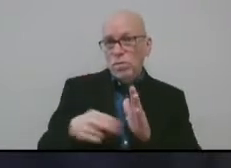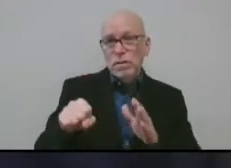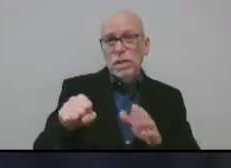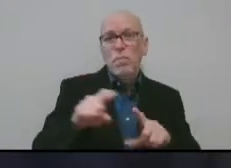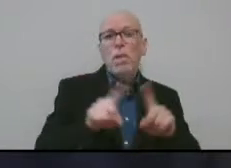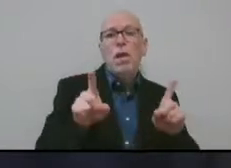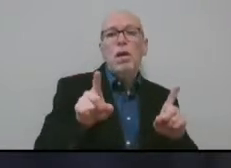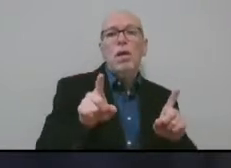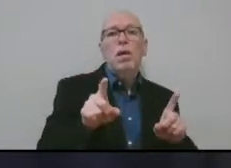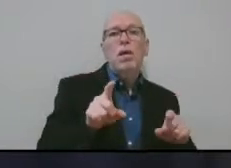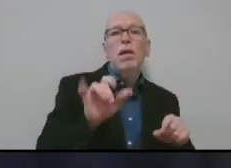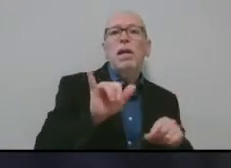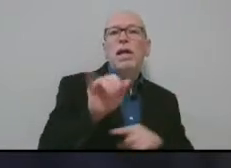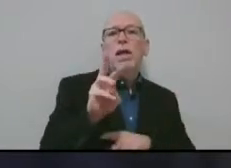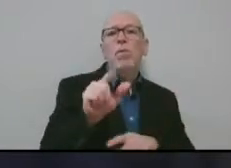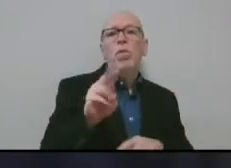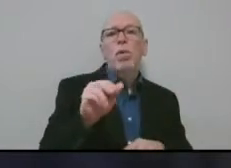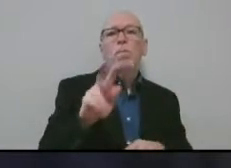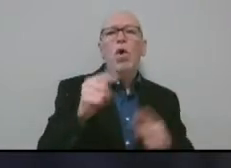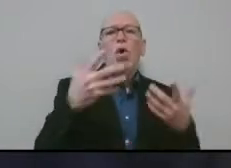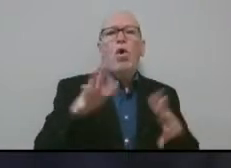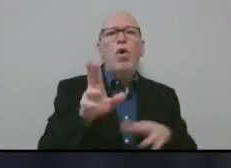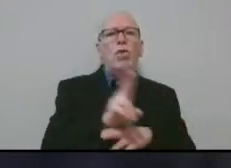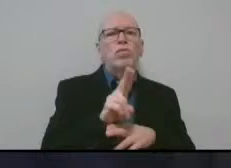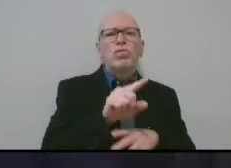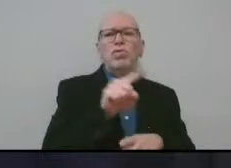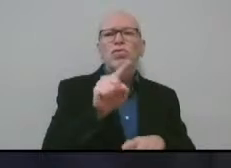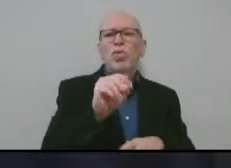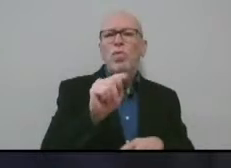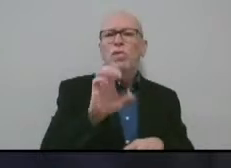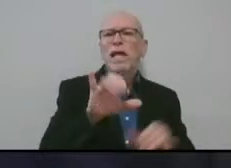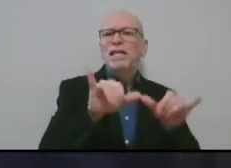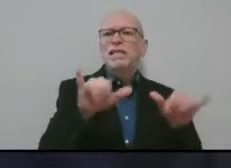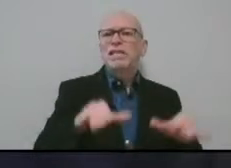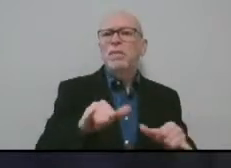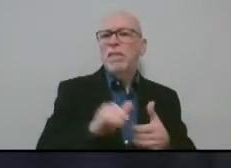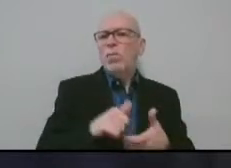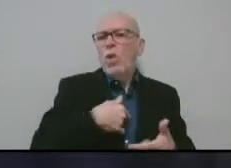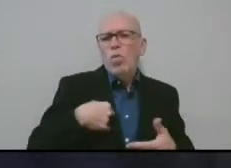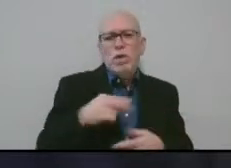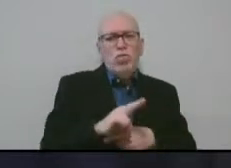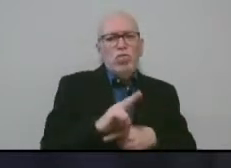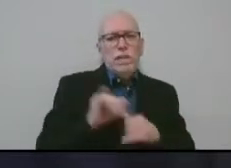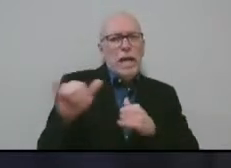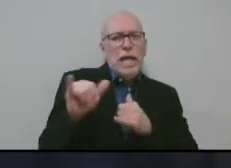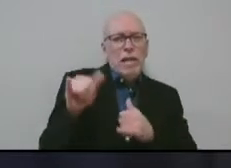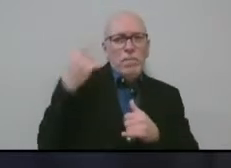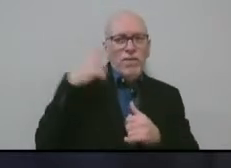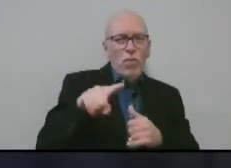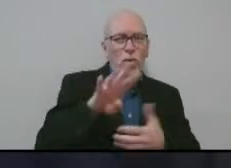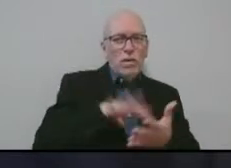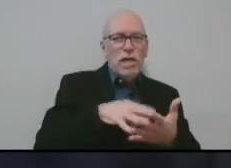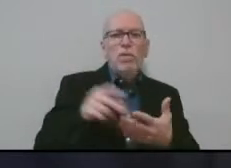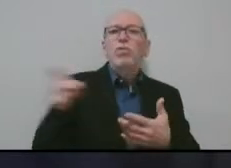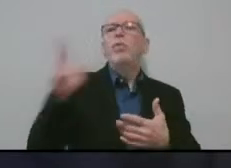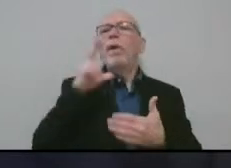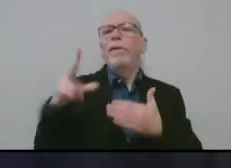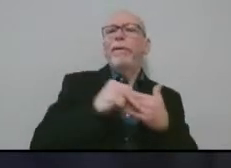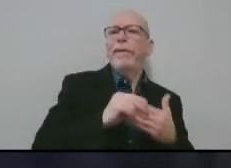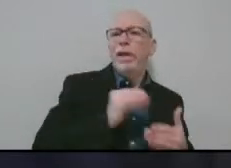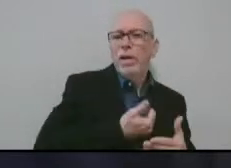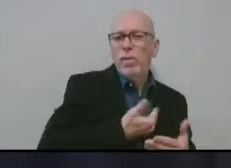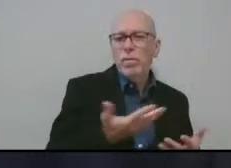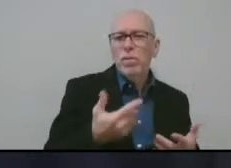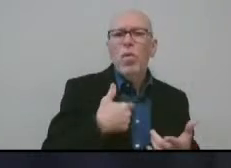example, Walmart already uses the Zotex system, which is the system that we use for scheduling across the state, and so they're going with that. We want to make